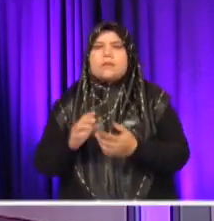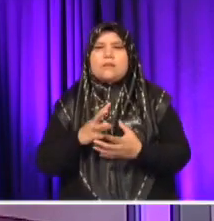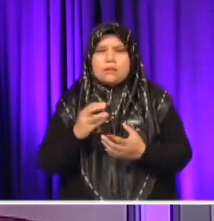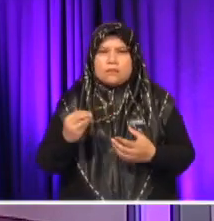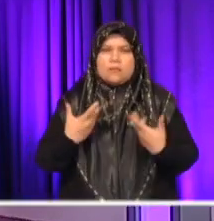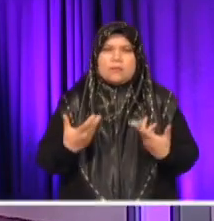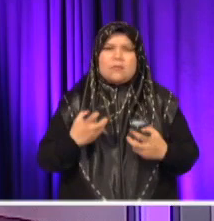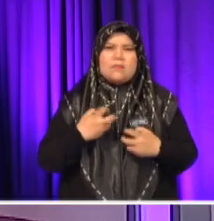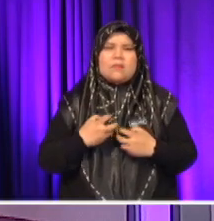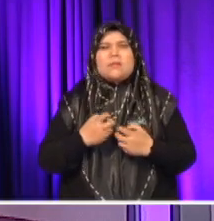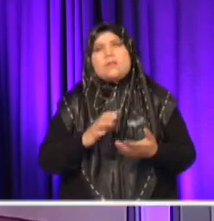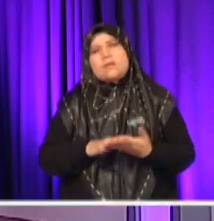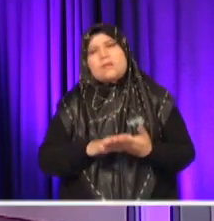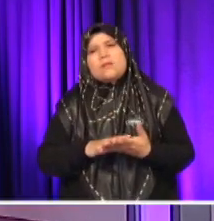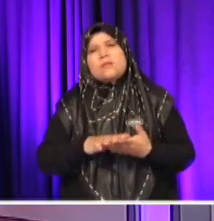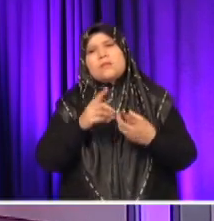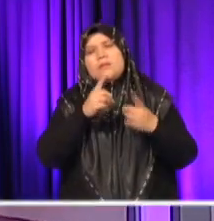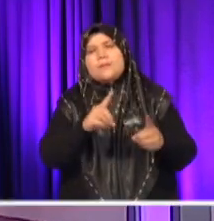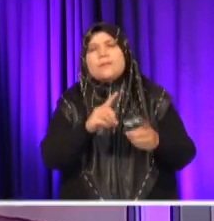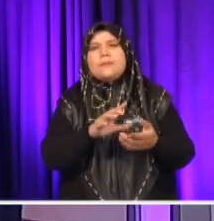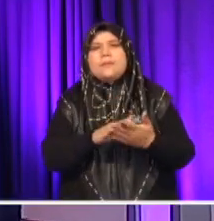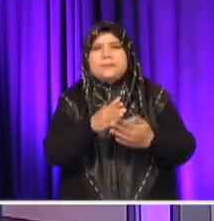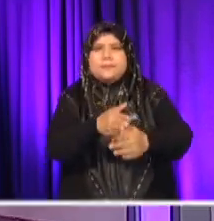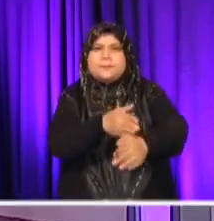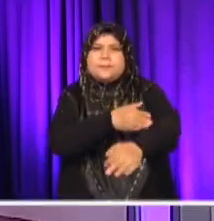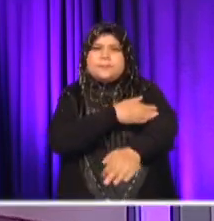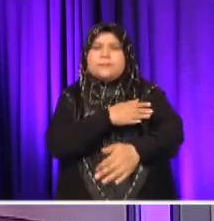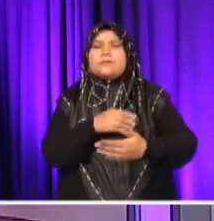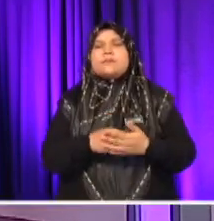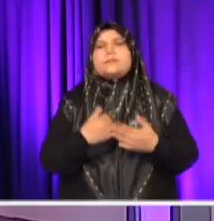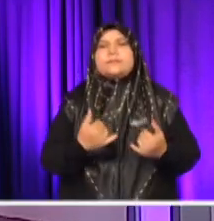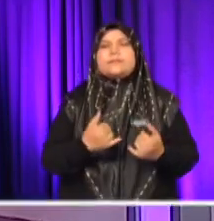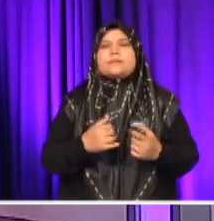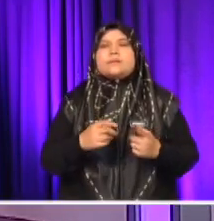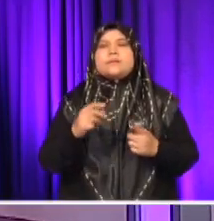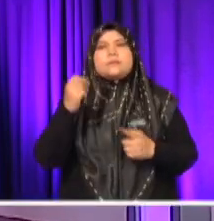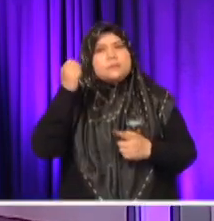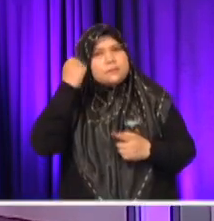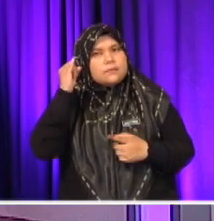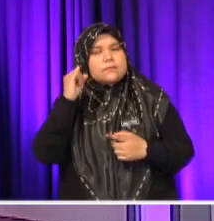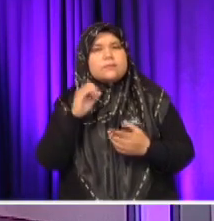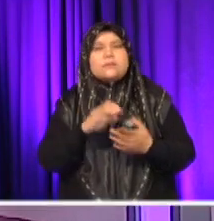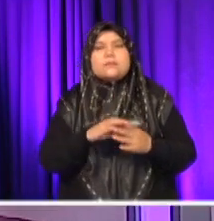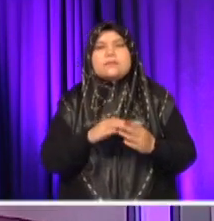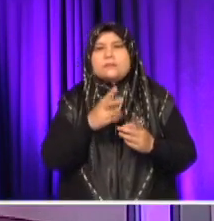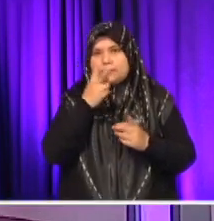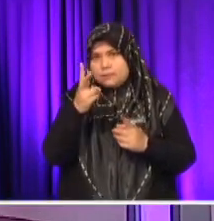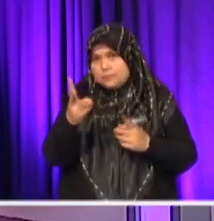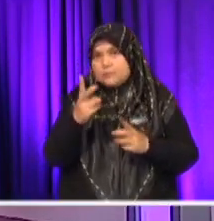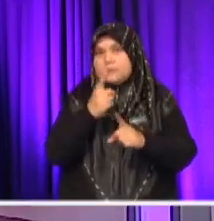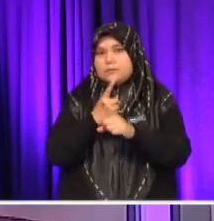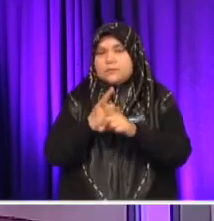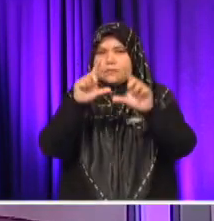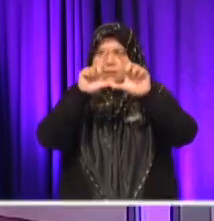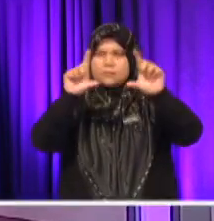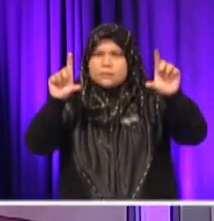part, because it is asking you to write a slightly longer, it is important for you to look at the stimulus given, and then use